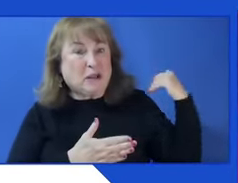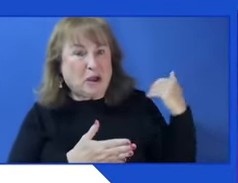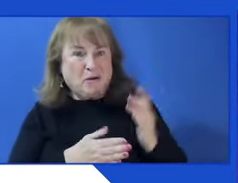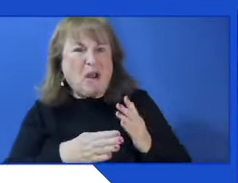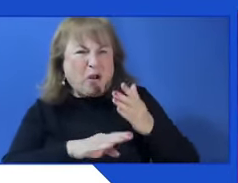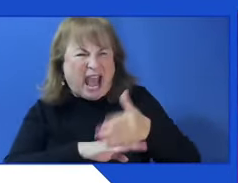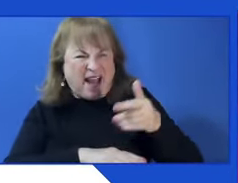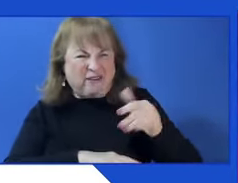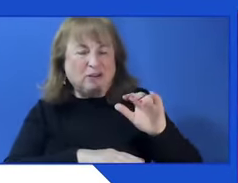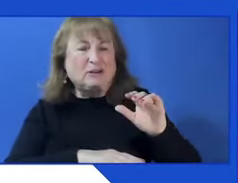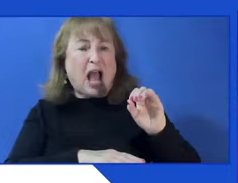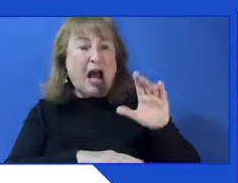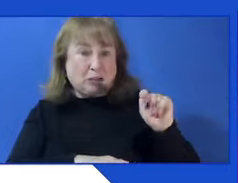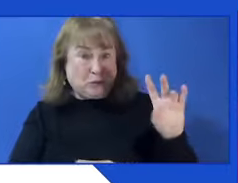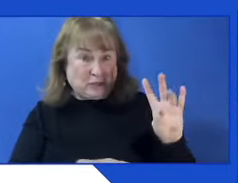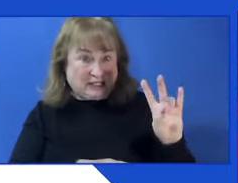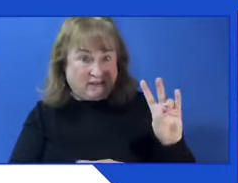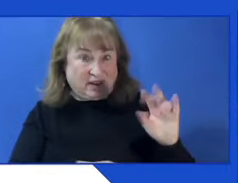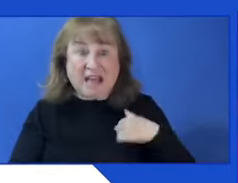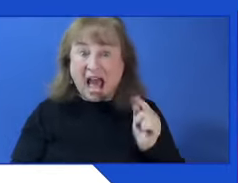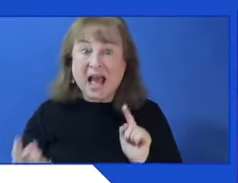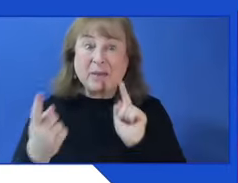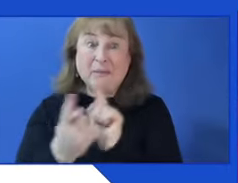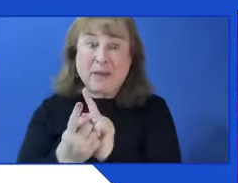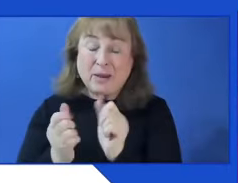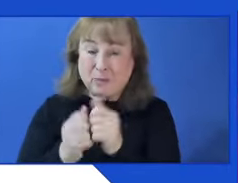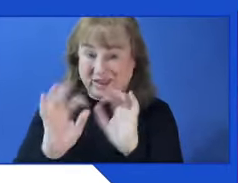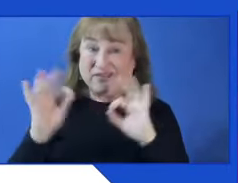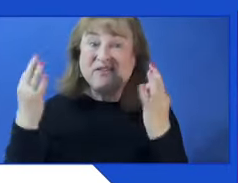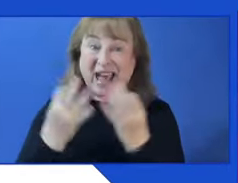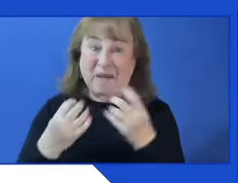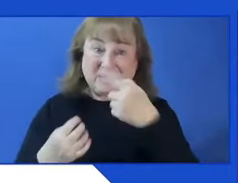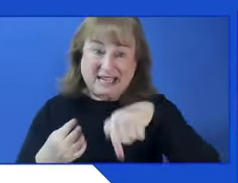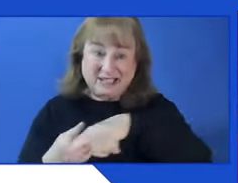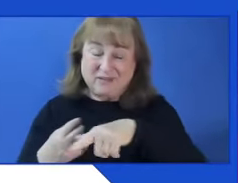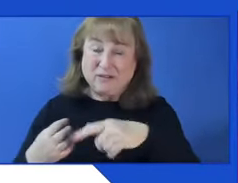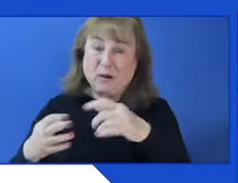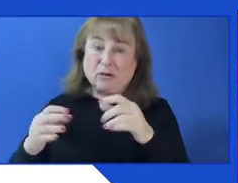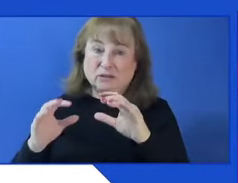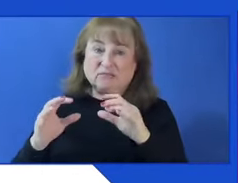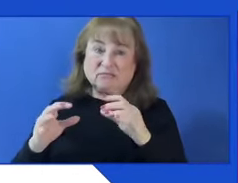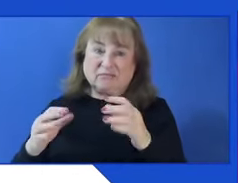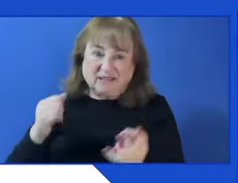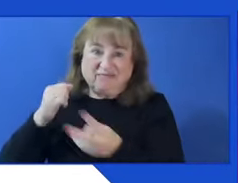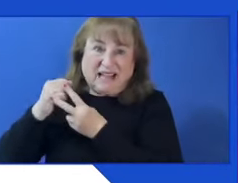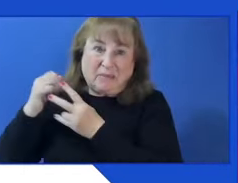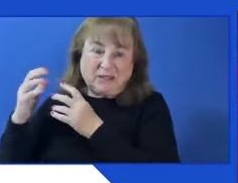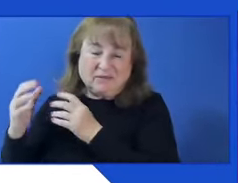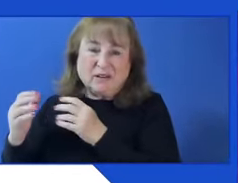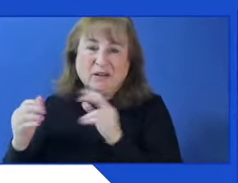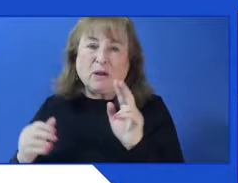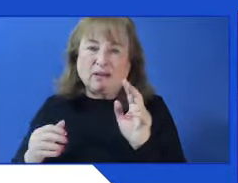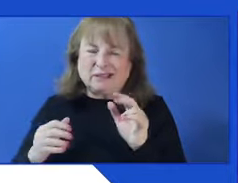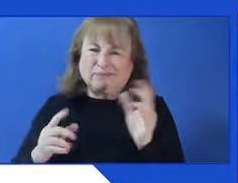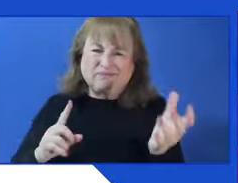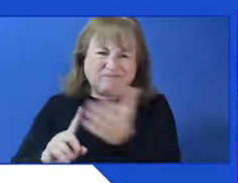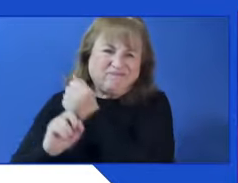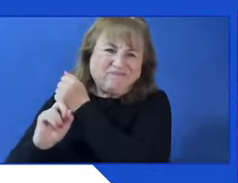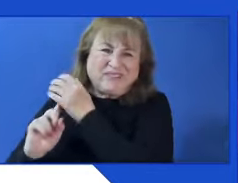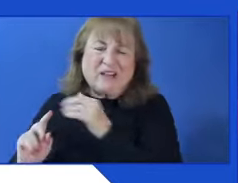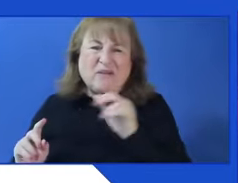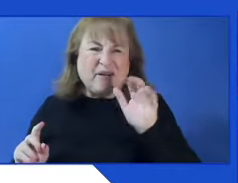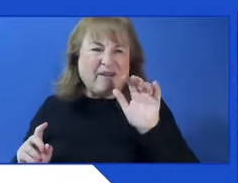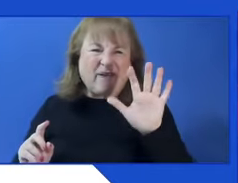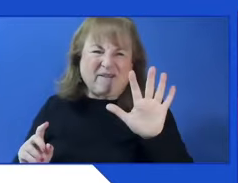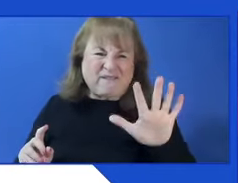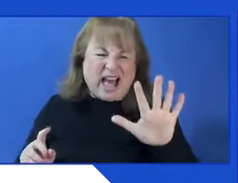the 7th, I met with the families of those being held, with five senators,